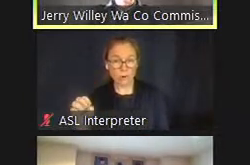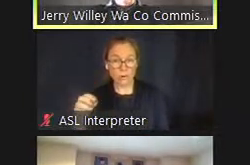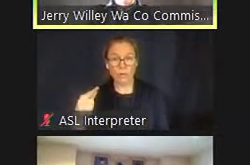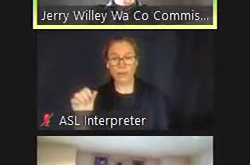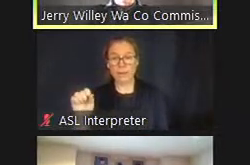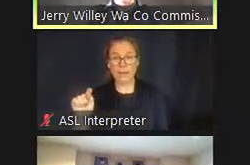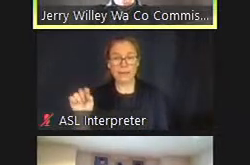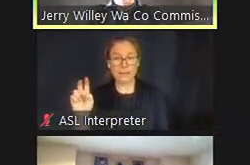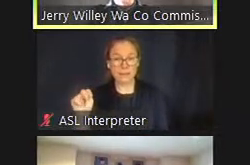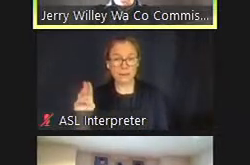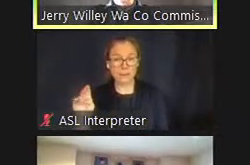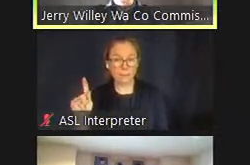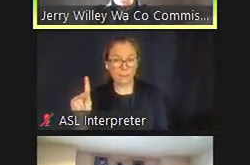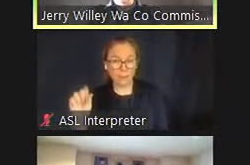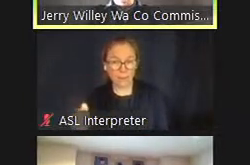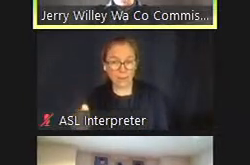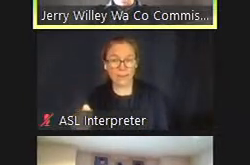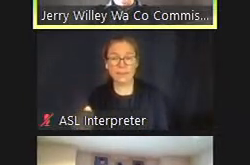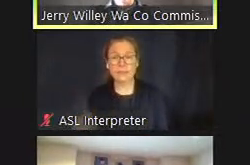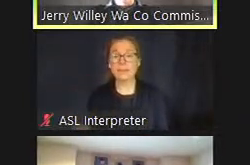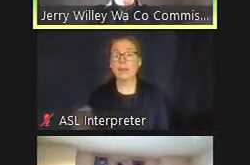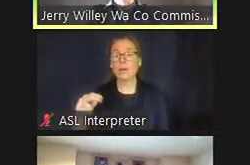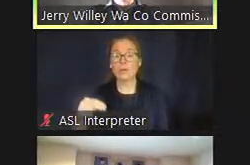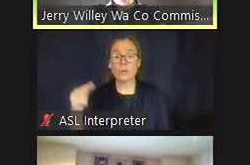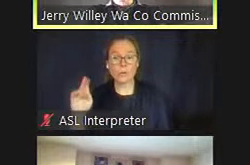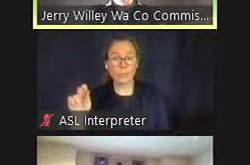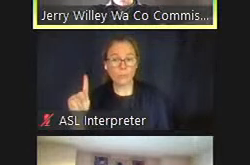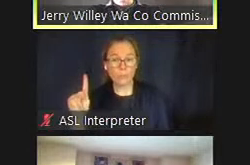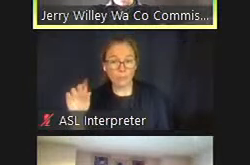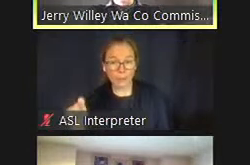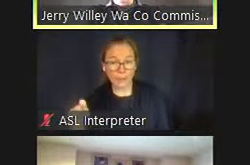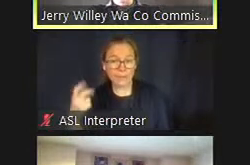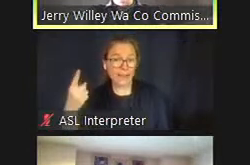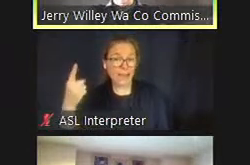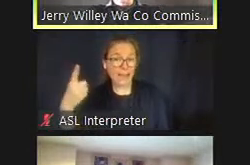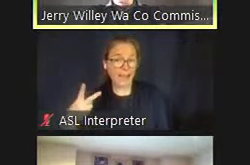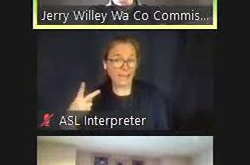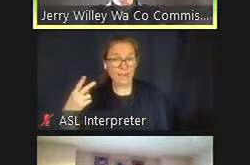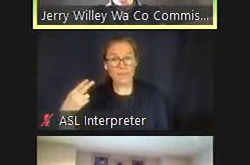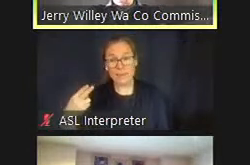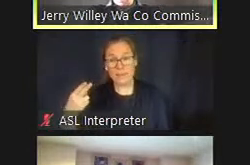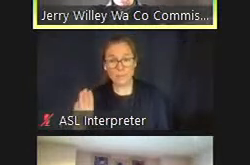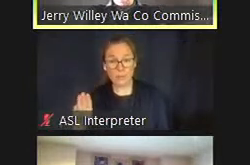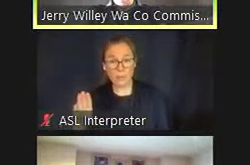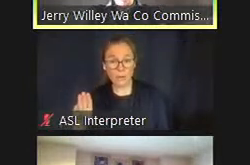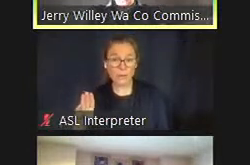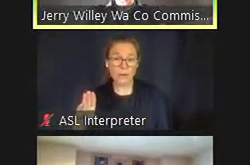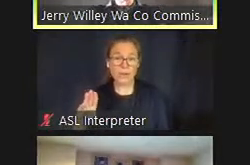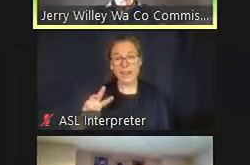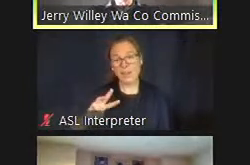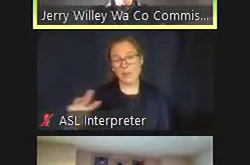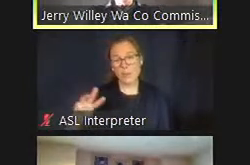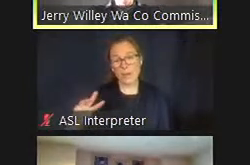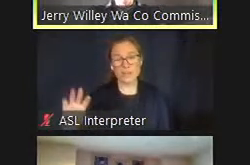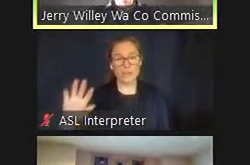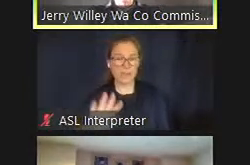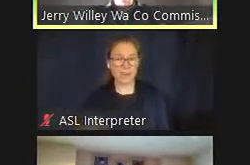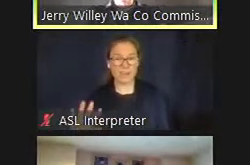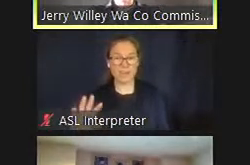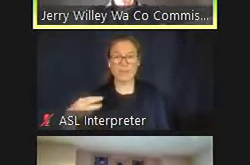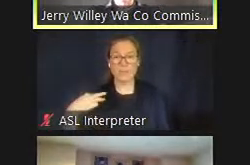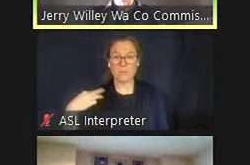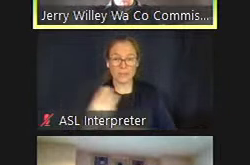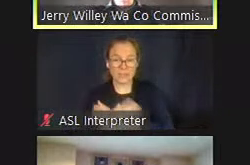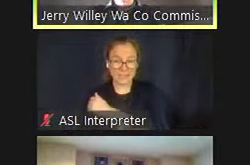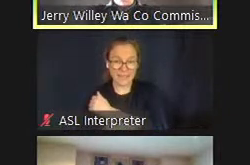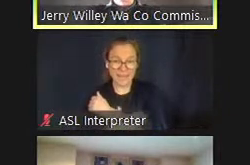Hillsborough. I have a good portion of the rural western side of Washington County. My